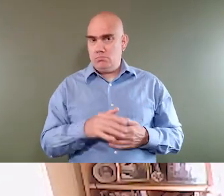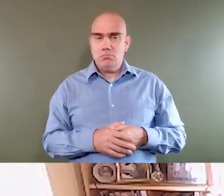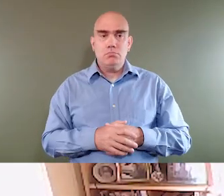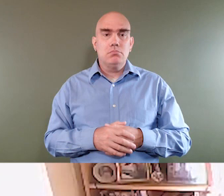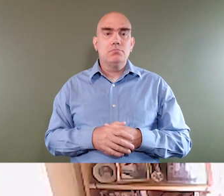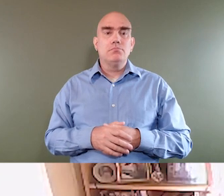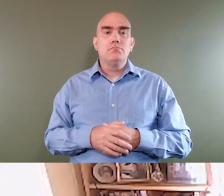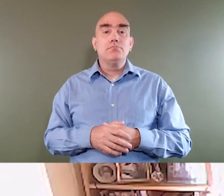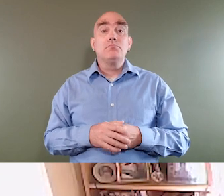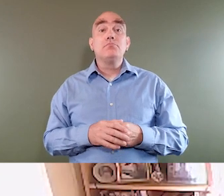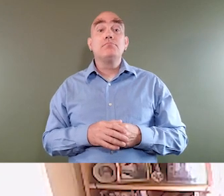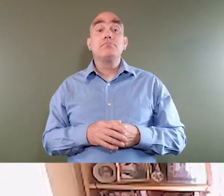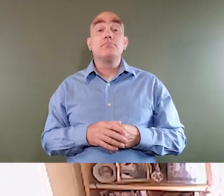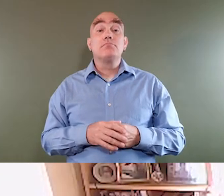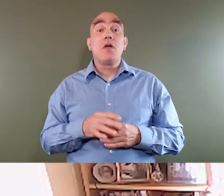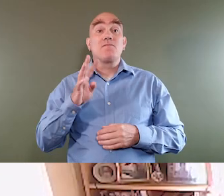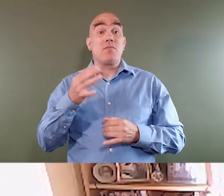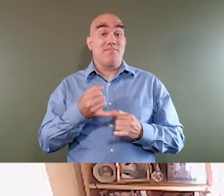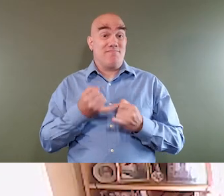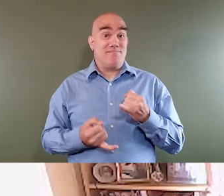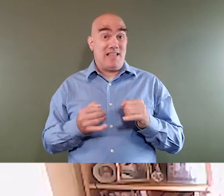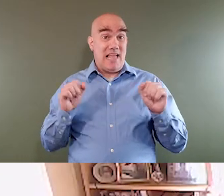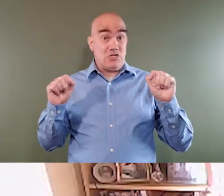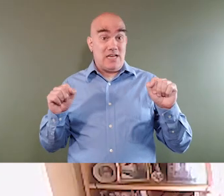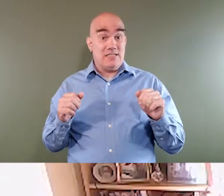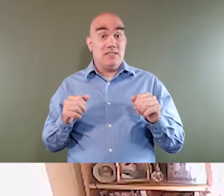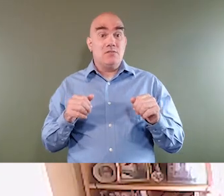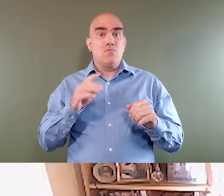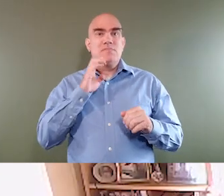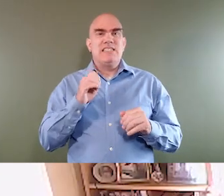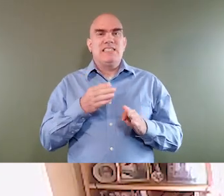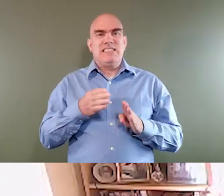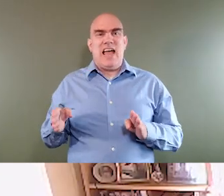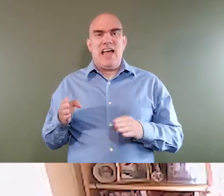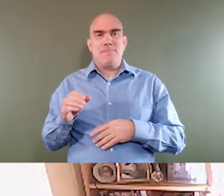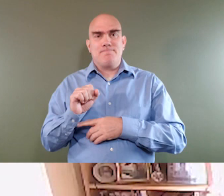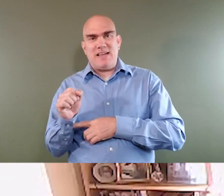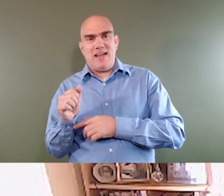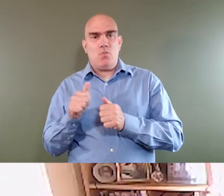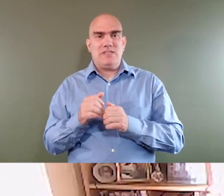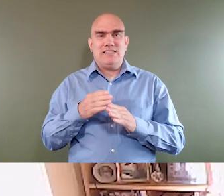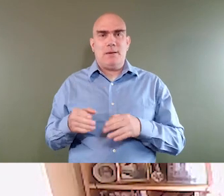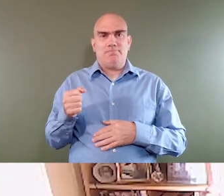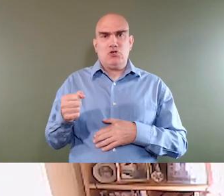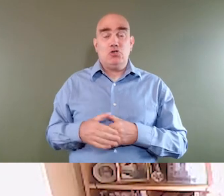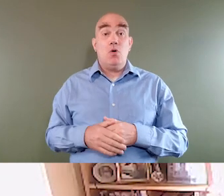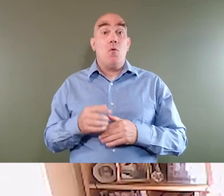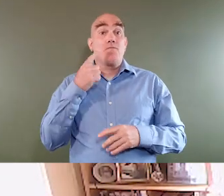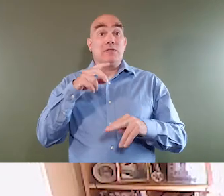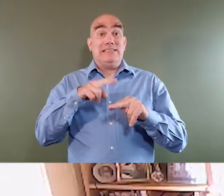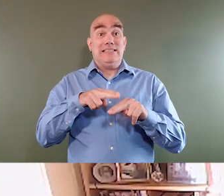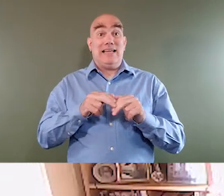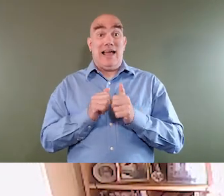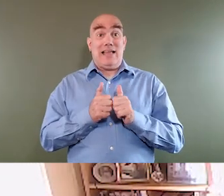Okay, fourth and final exercise here is going to be a side bend with a side punch. So for seated athletes, one weight in